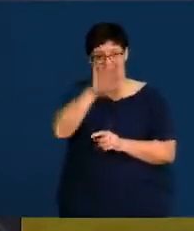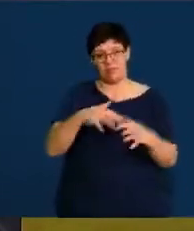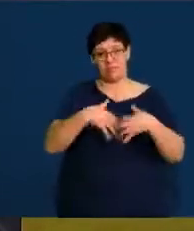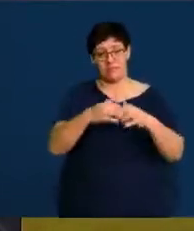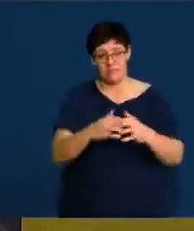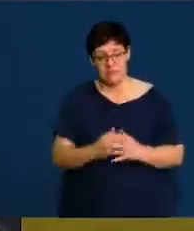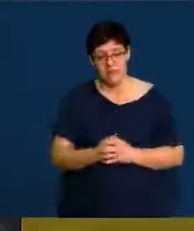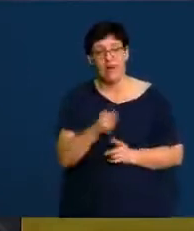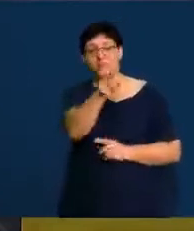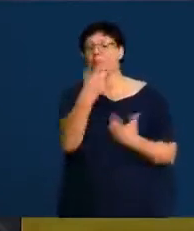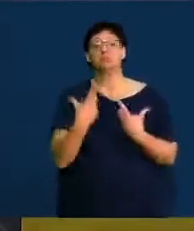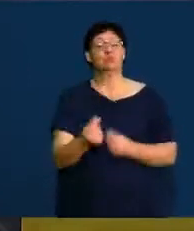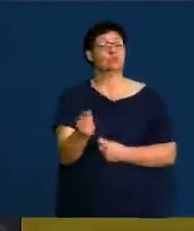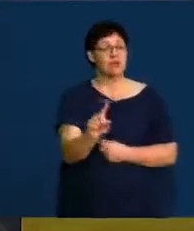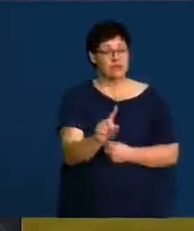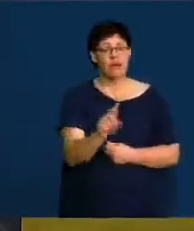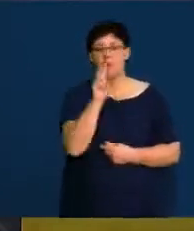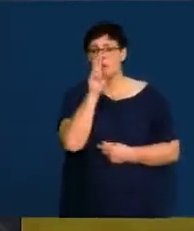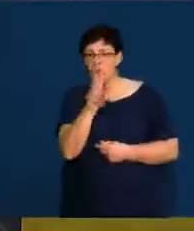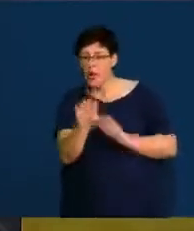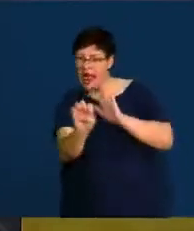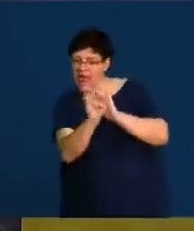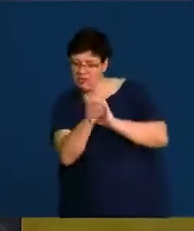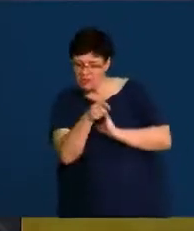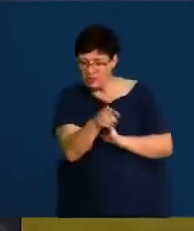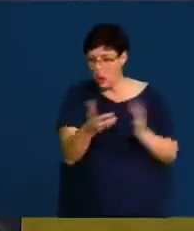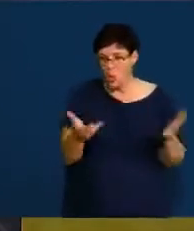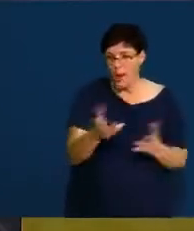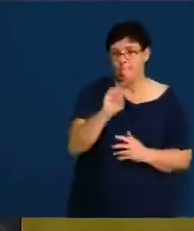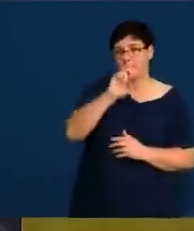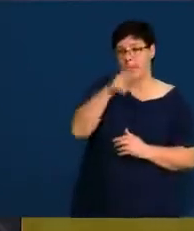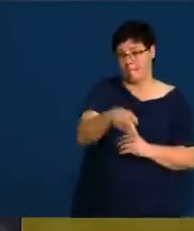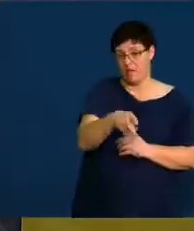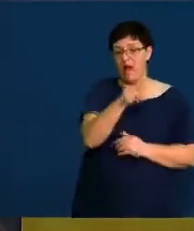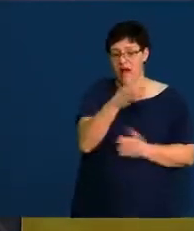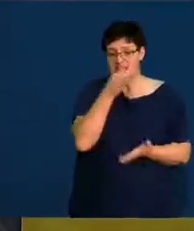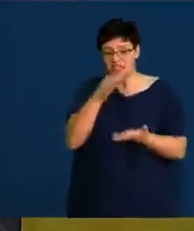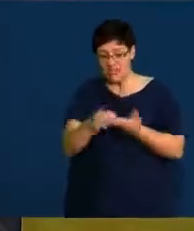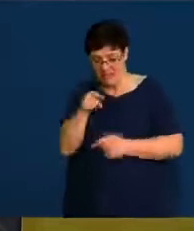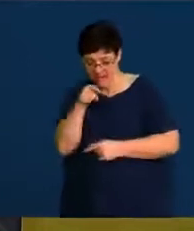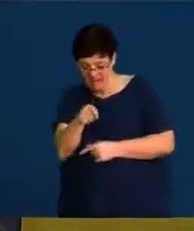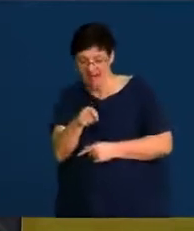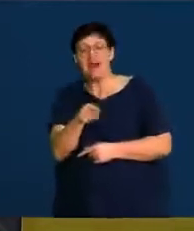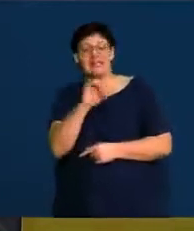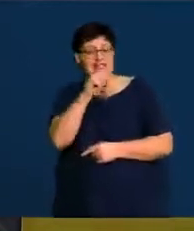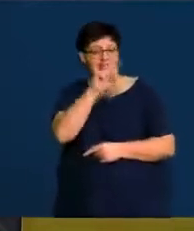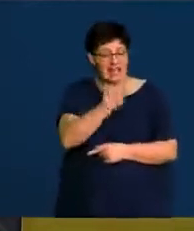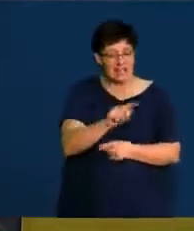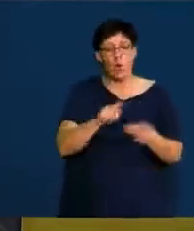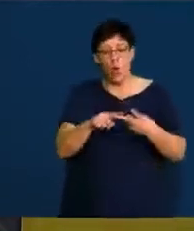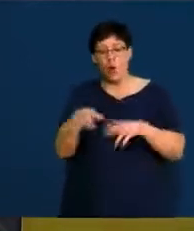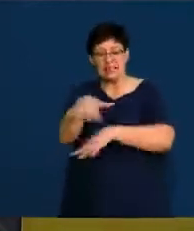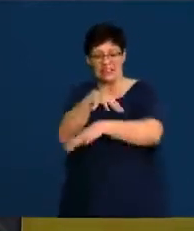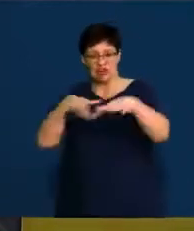What you have to do is look for evidence on the map that would suggest why it is a site factor or a situational